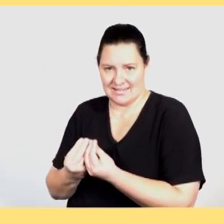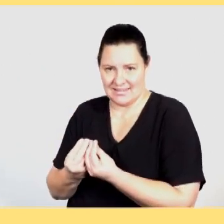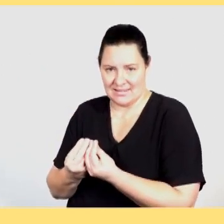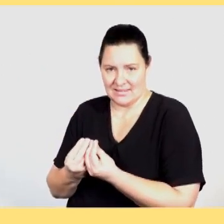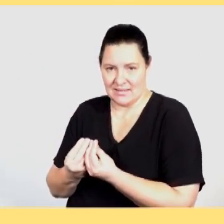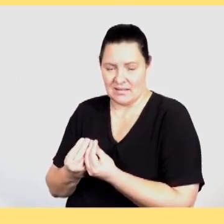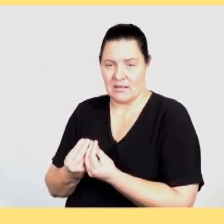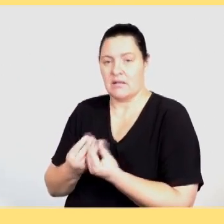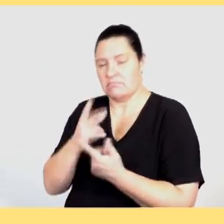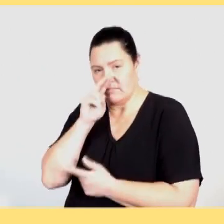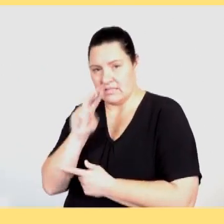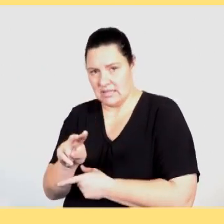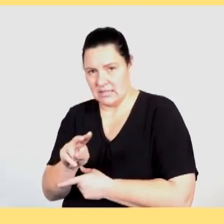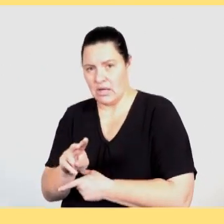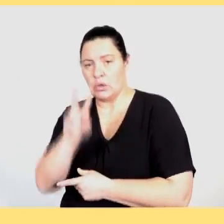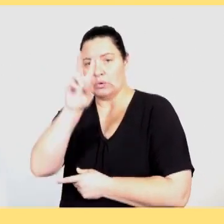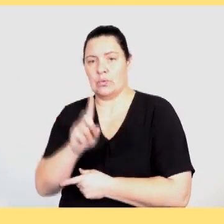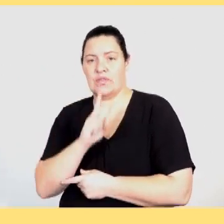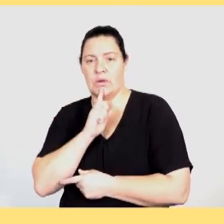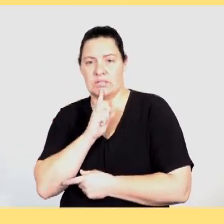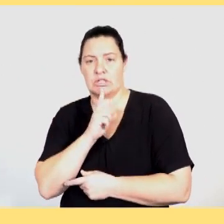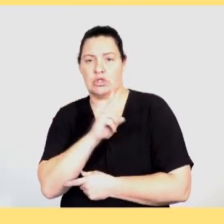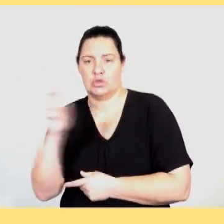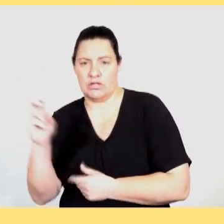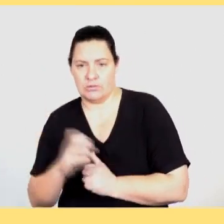returned goods to us. There you see the